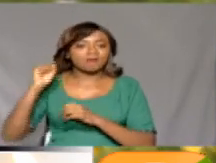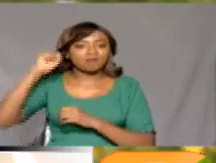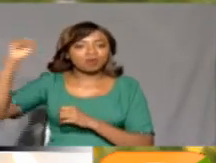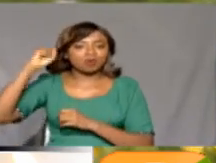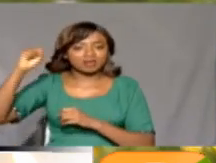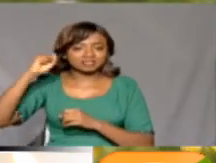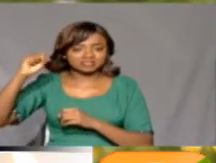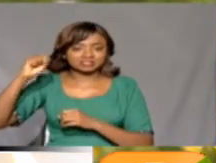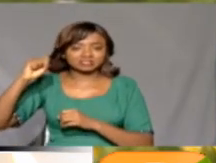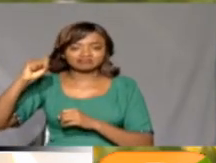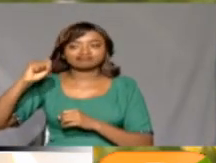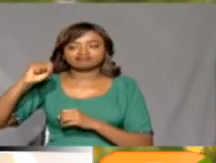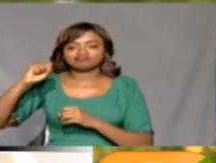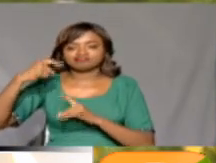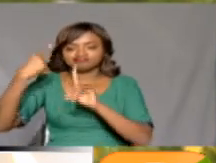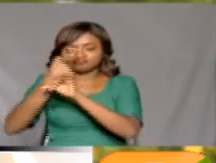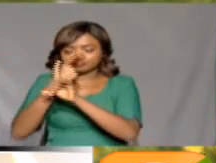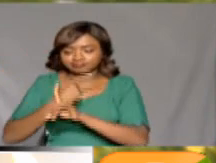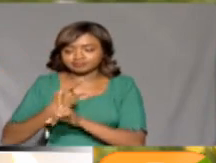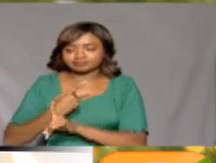be a proper multi-party